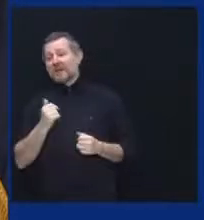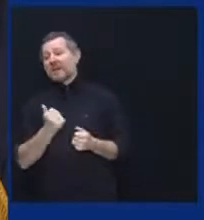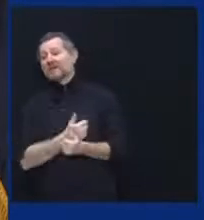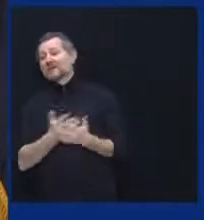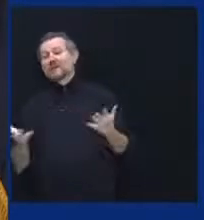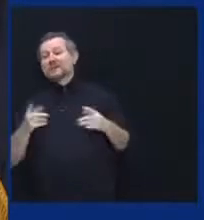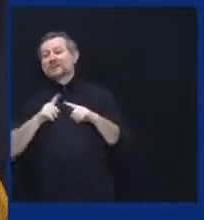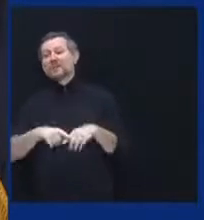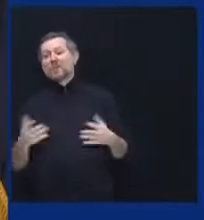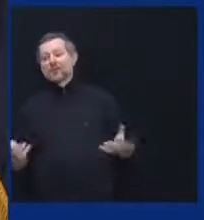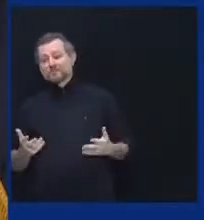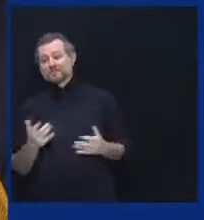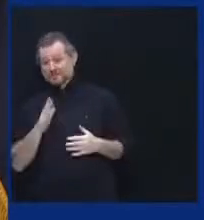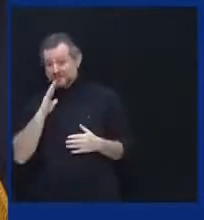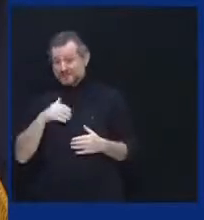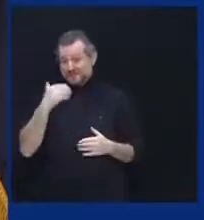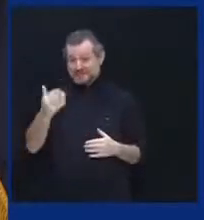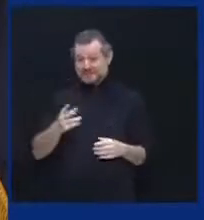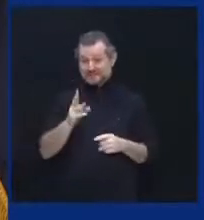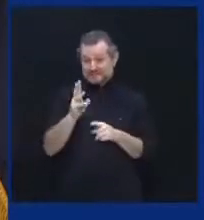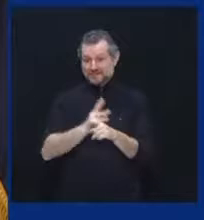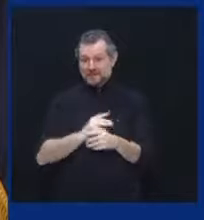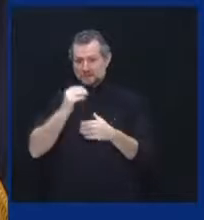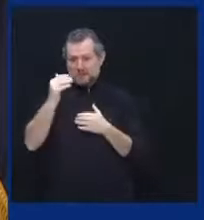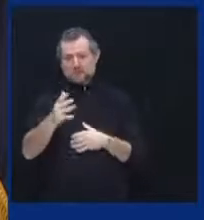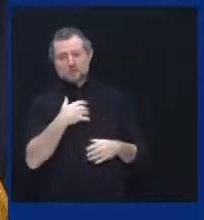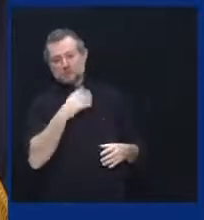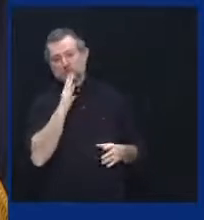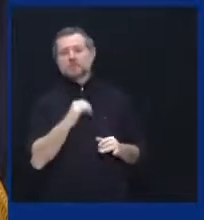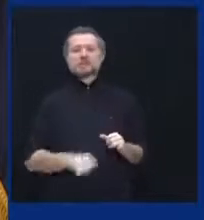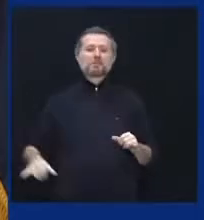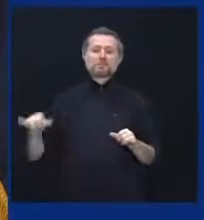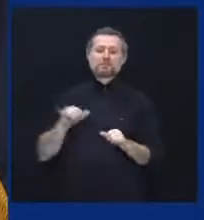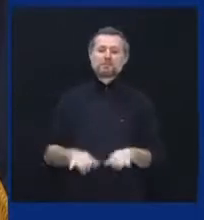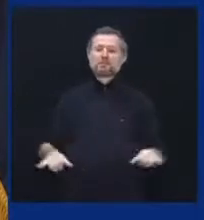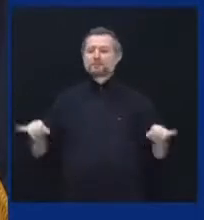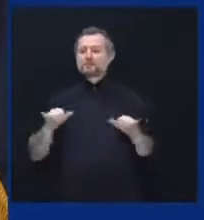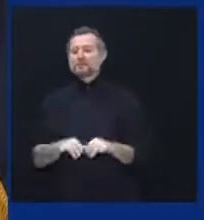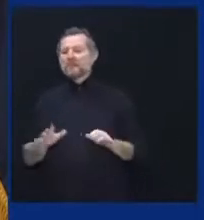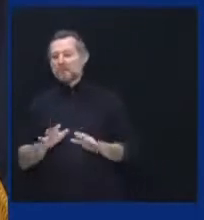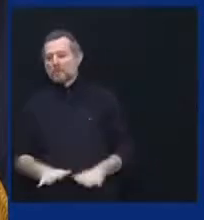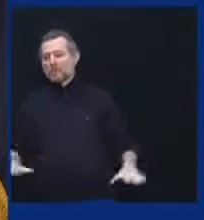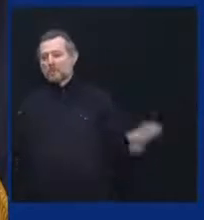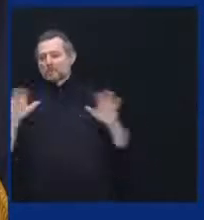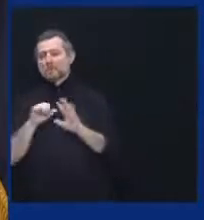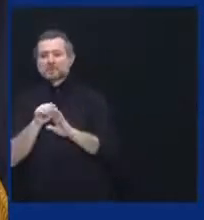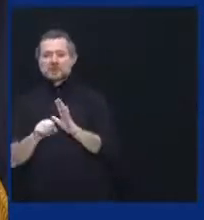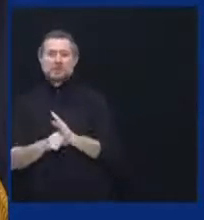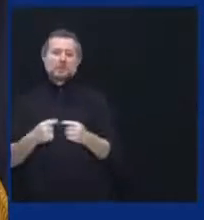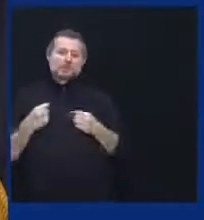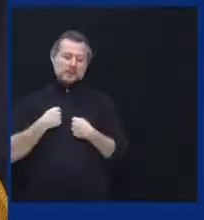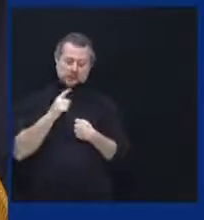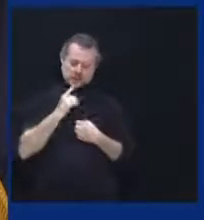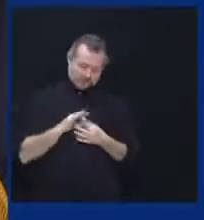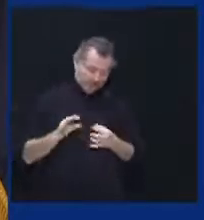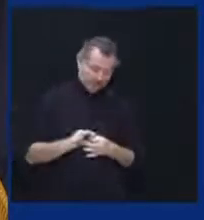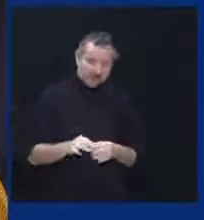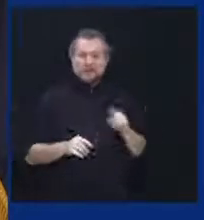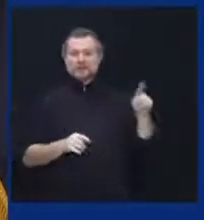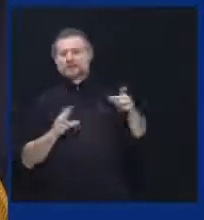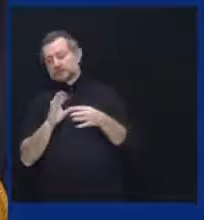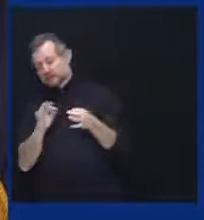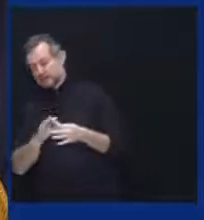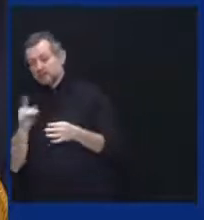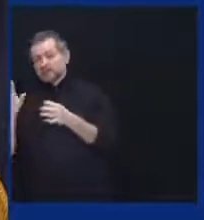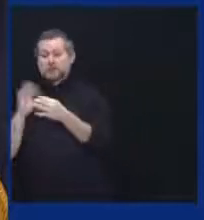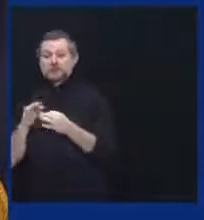to hear for the next 6 months from every state, from me, if we had more,